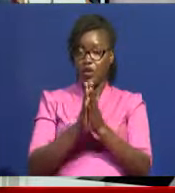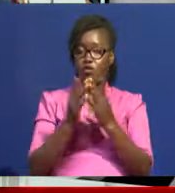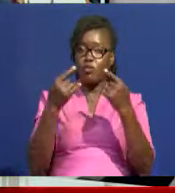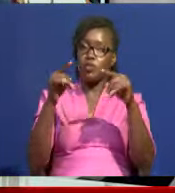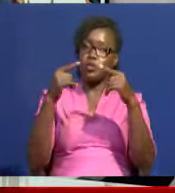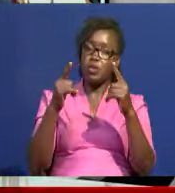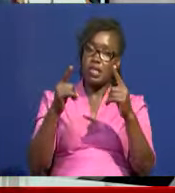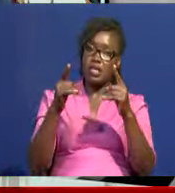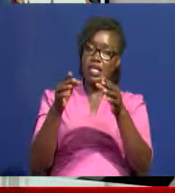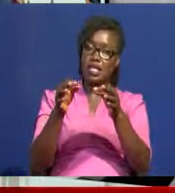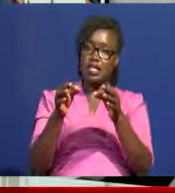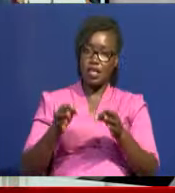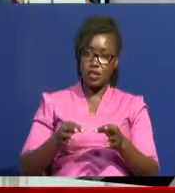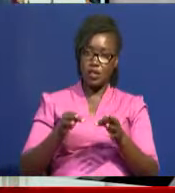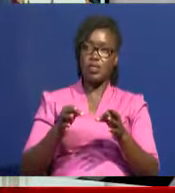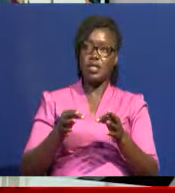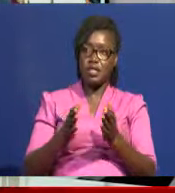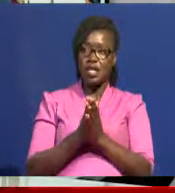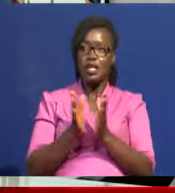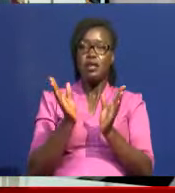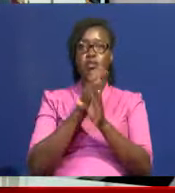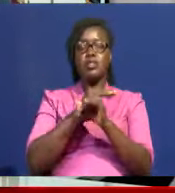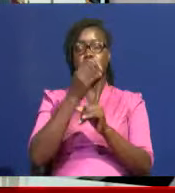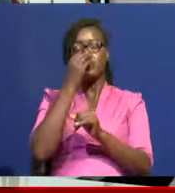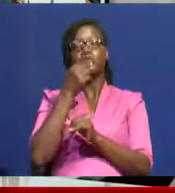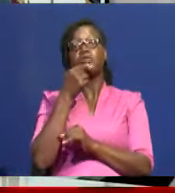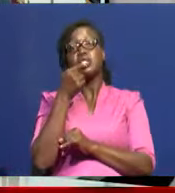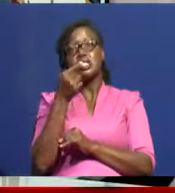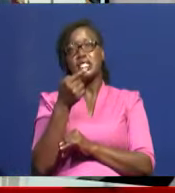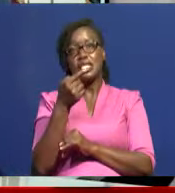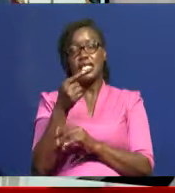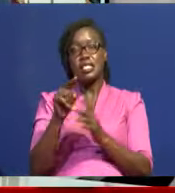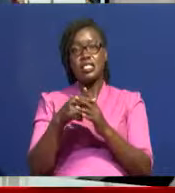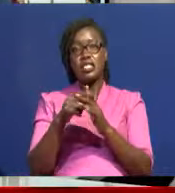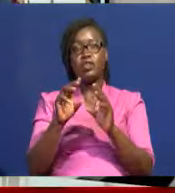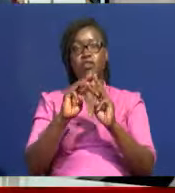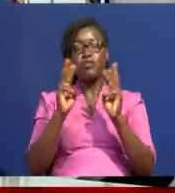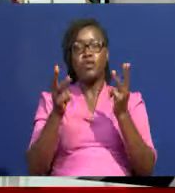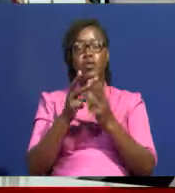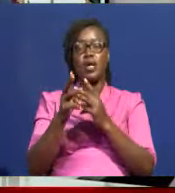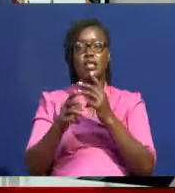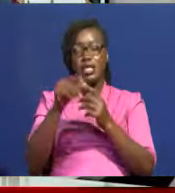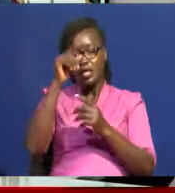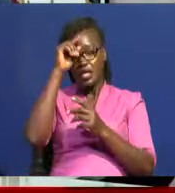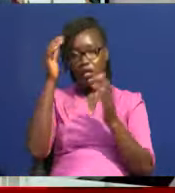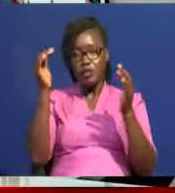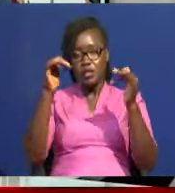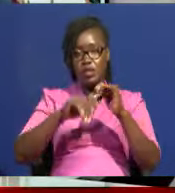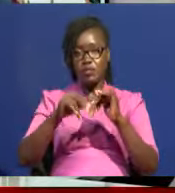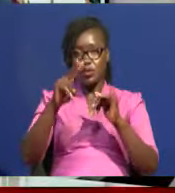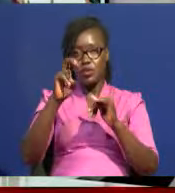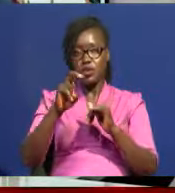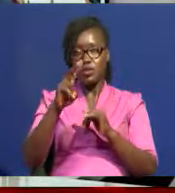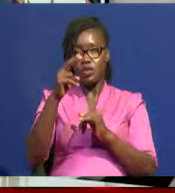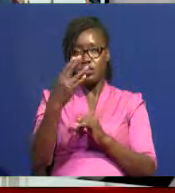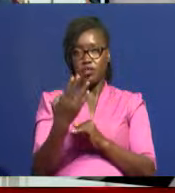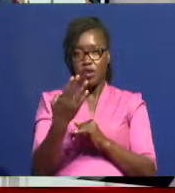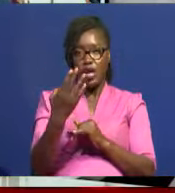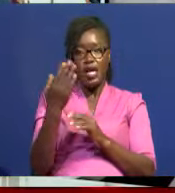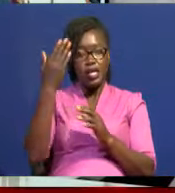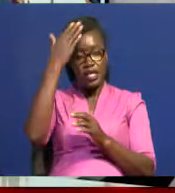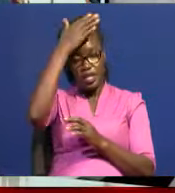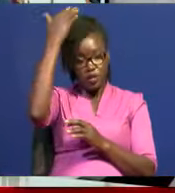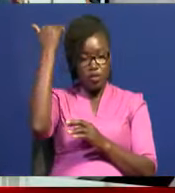and accountability. This was the call by President William Ruto at the start of the World Government Summit 2024 in Dubai. Ruto